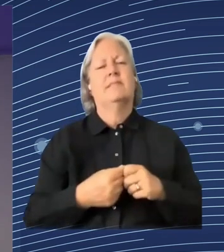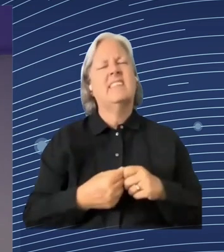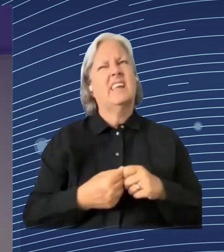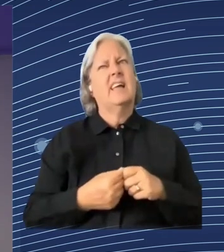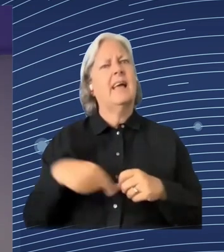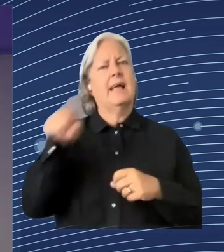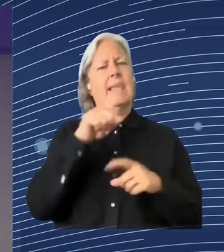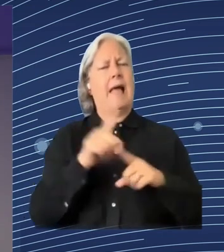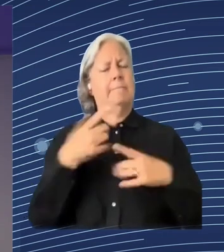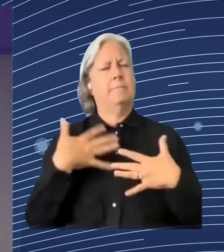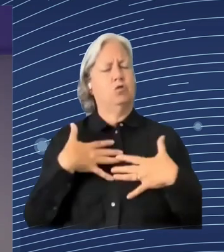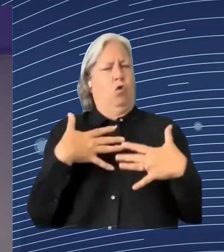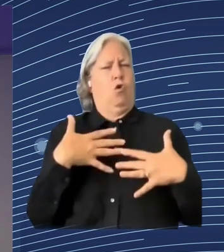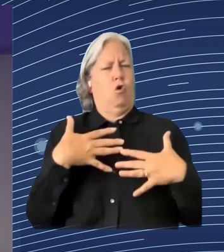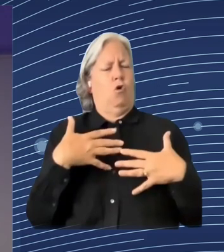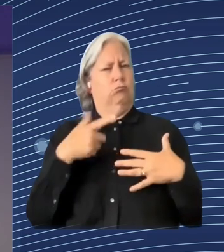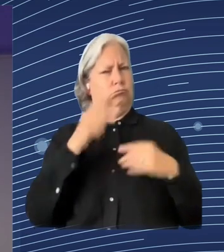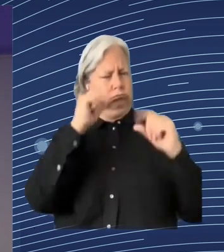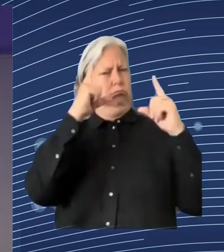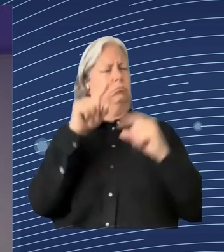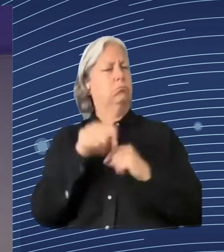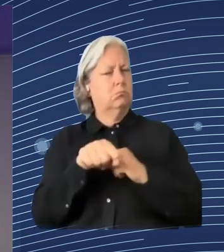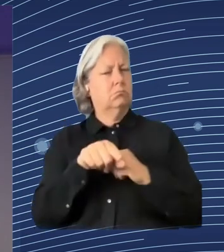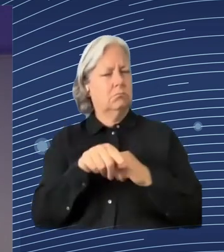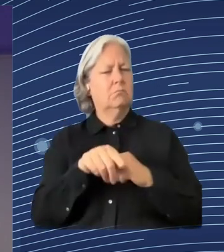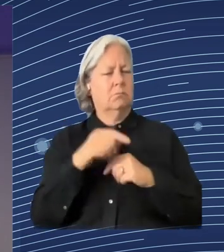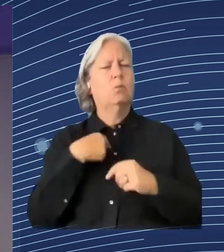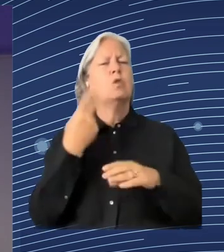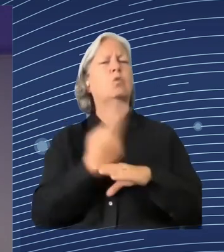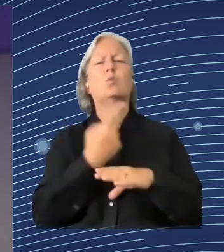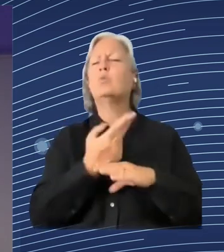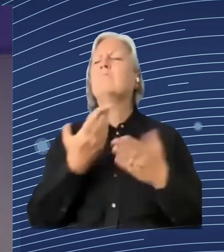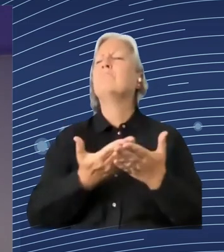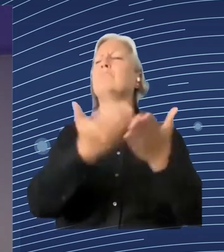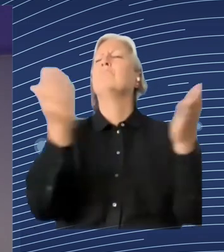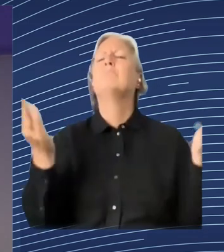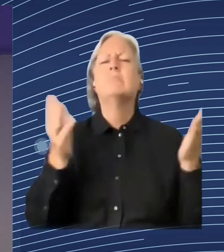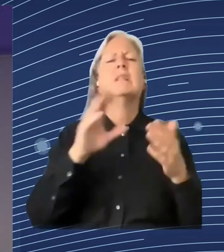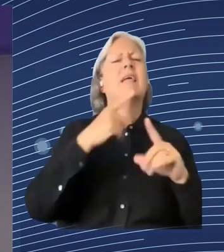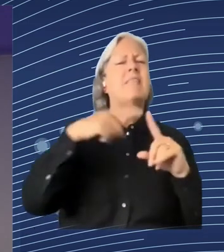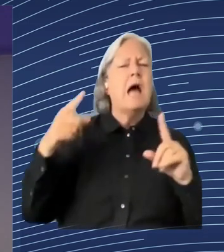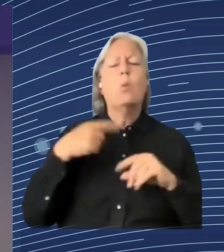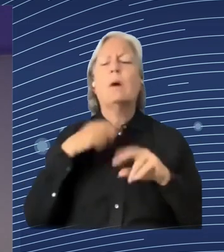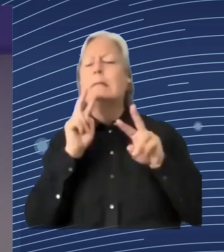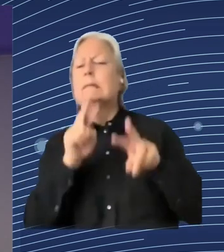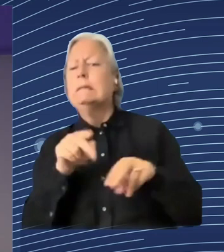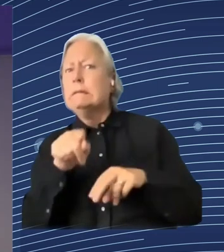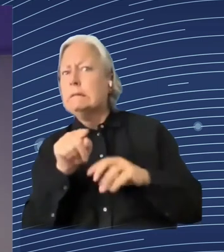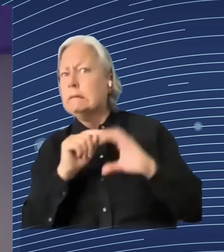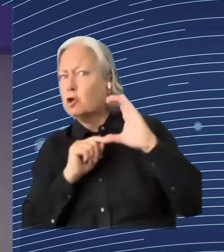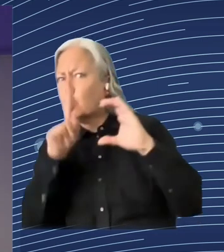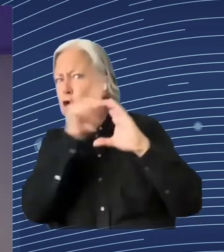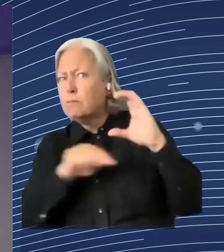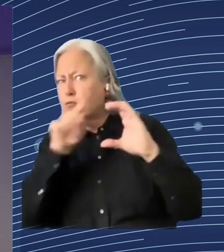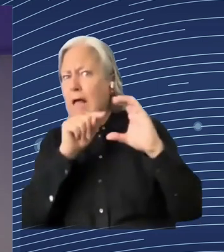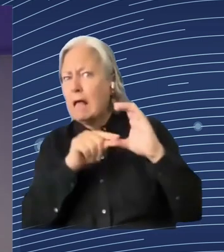training our own models. We use public data. We check that it's not copyrighted, of course, otherwise we don't even have access to it.